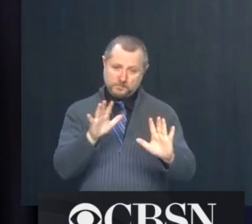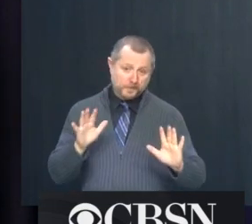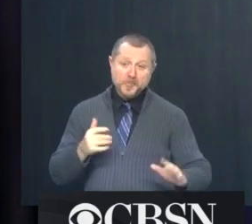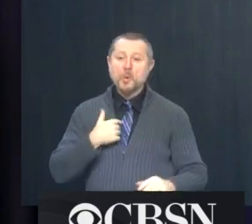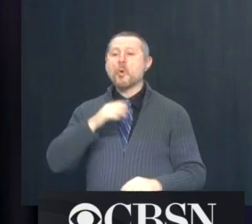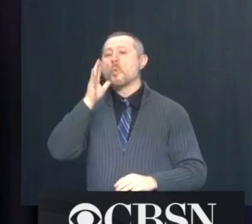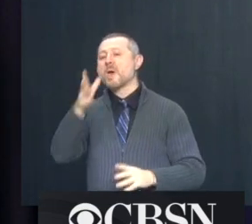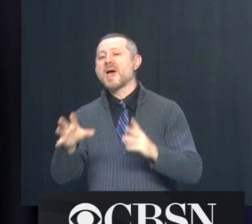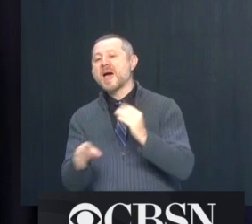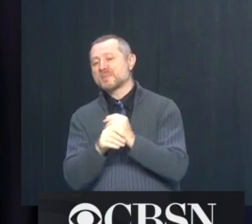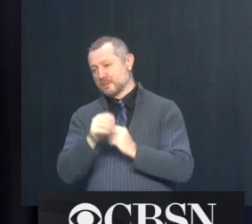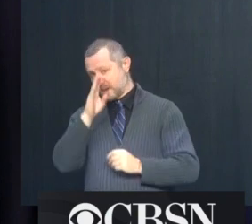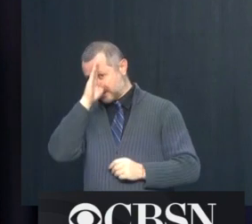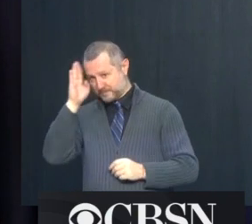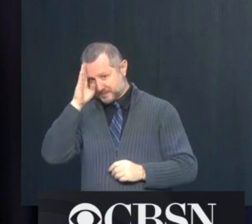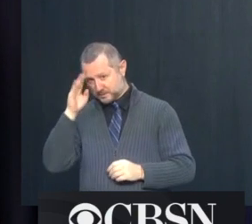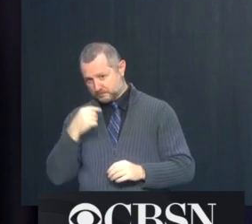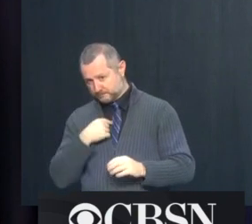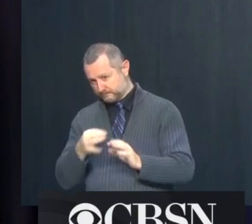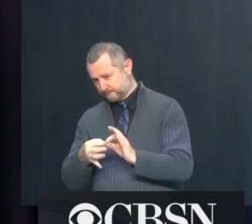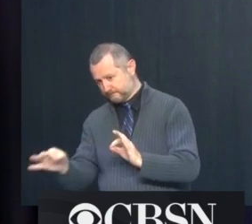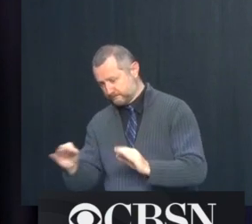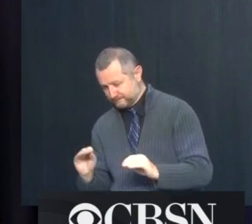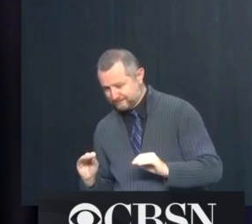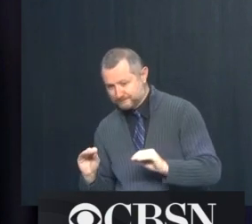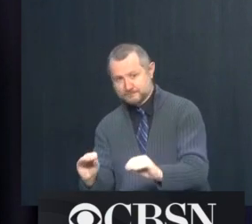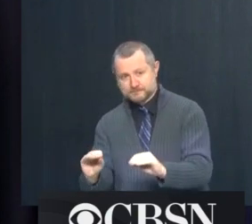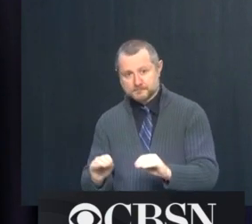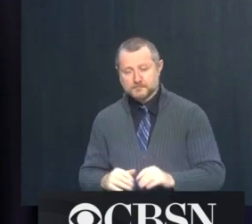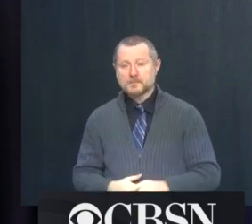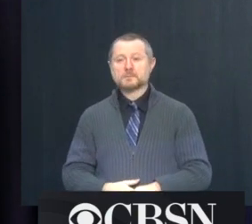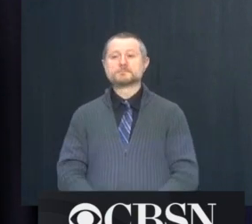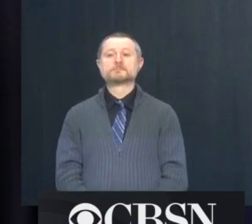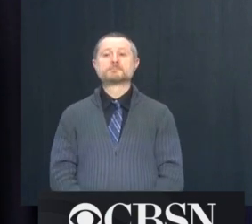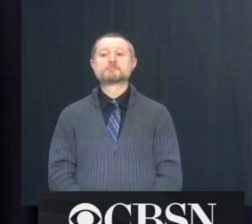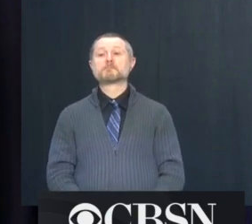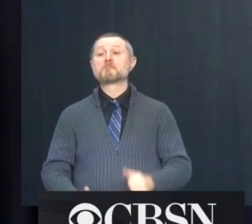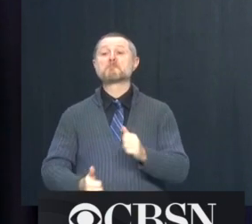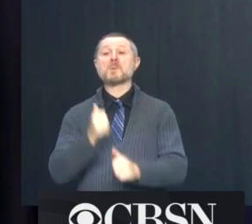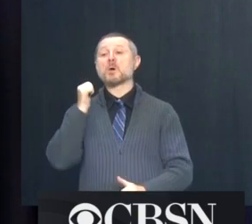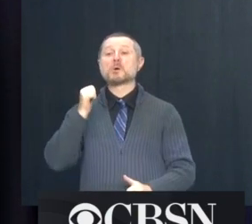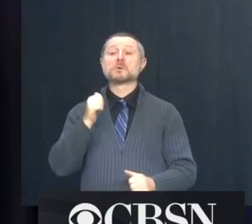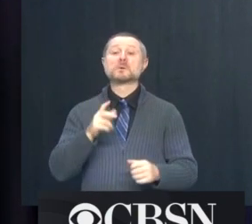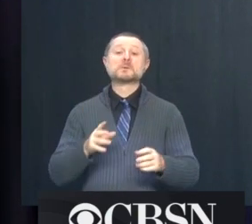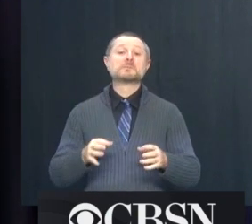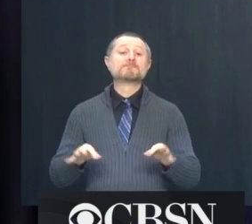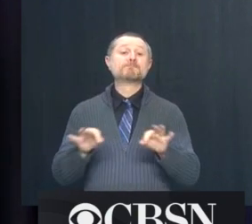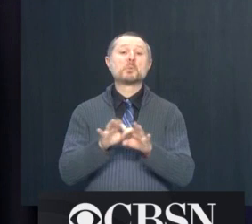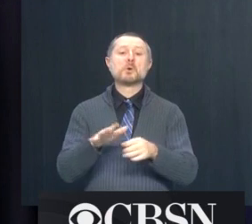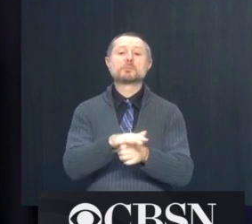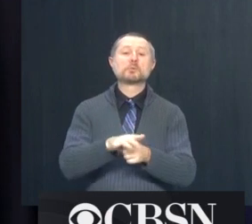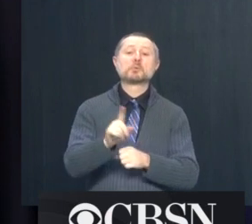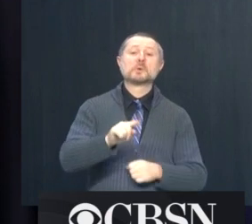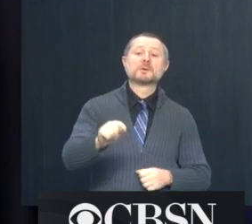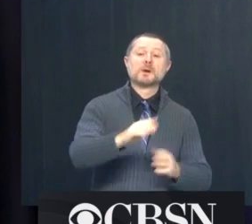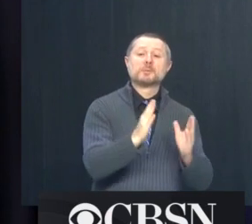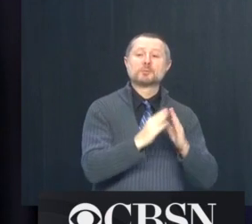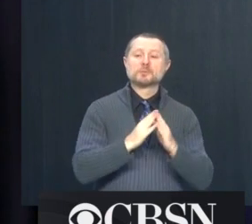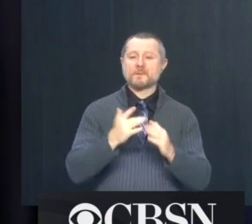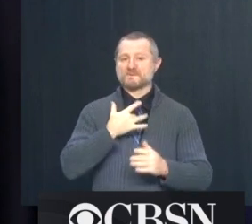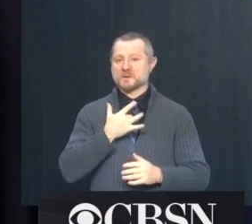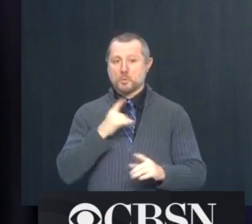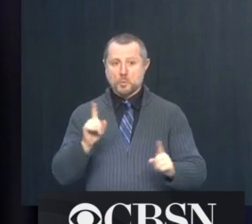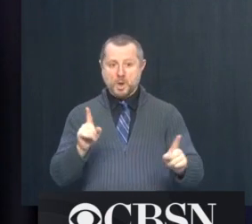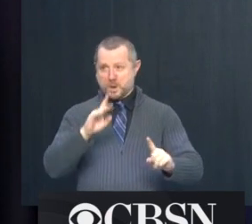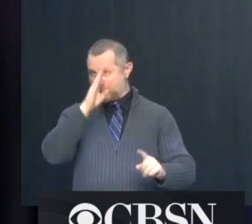rate, because the most critical communities are going to be those where the hospital is overwhelmed,